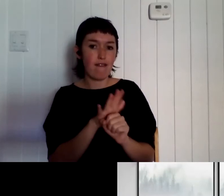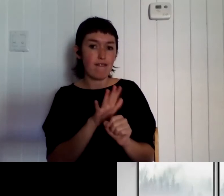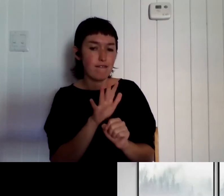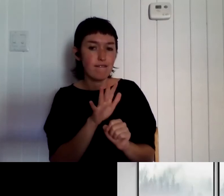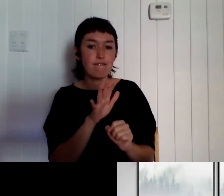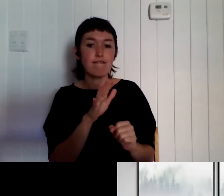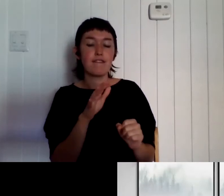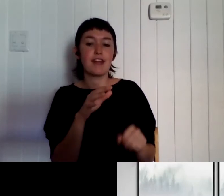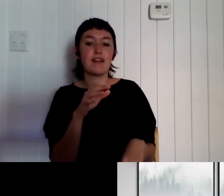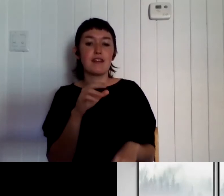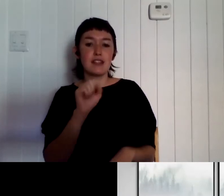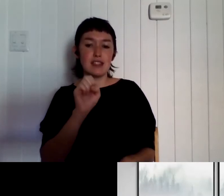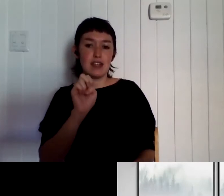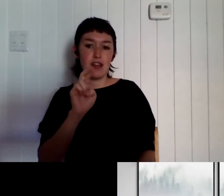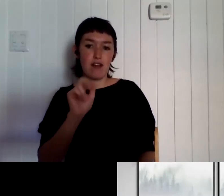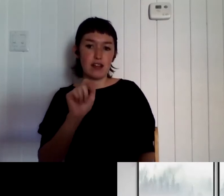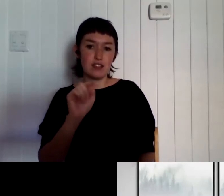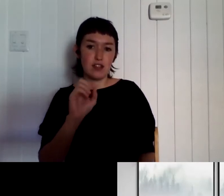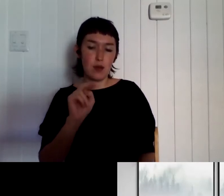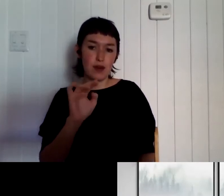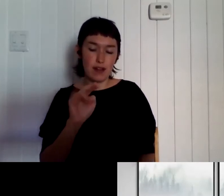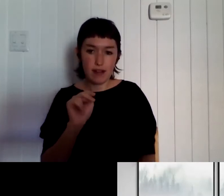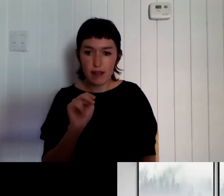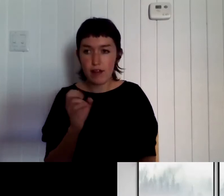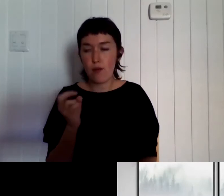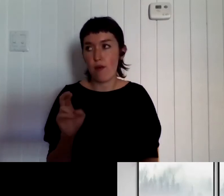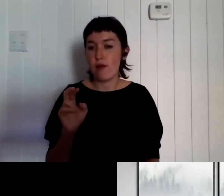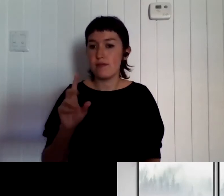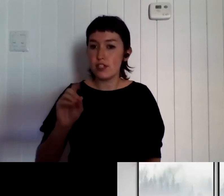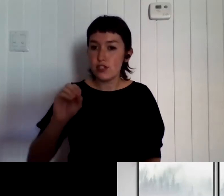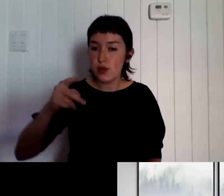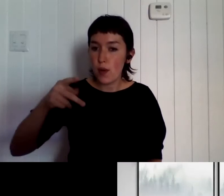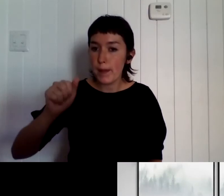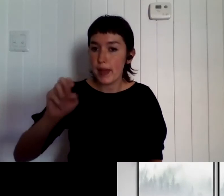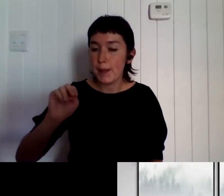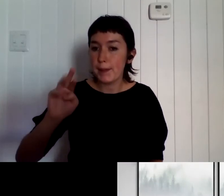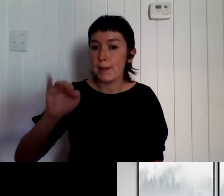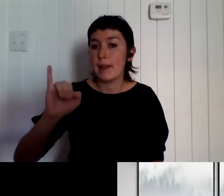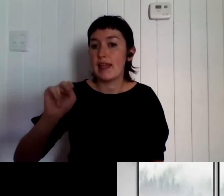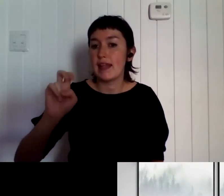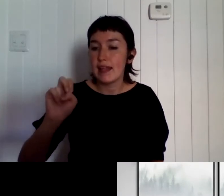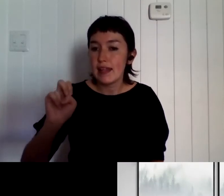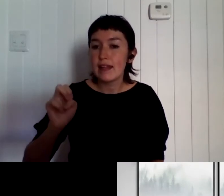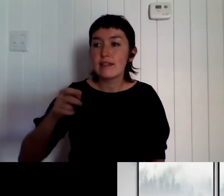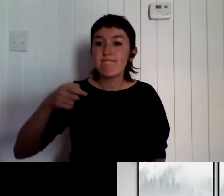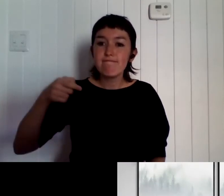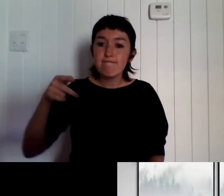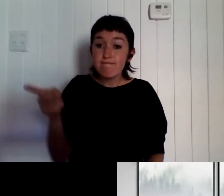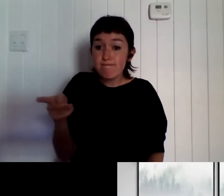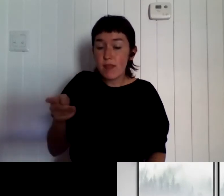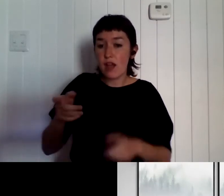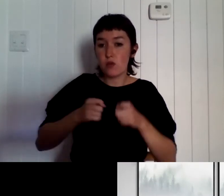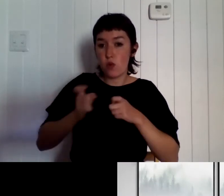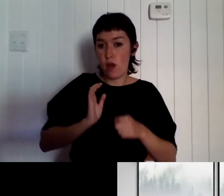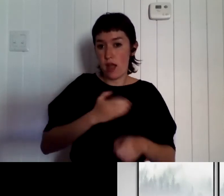or other neurotransmitters like dopamine that are involved in sort of the regulation of our mood. So I think